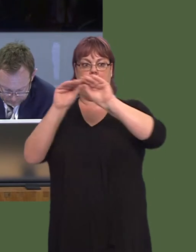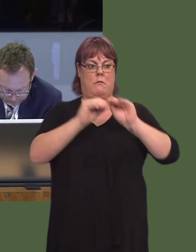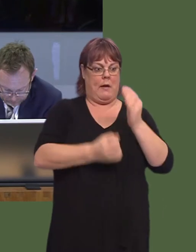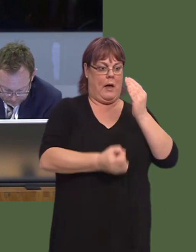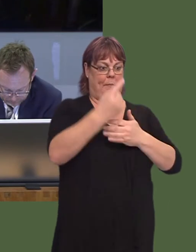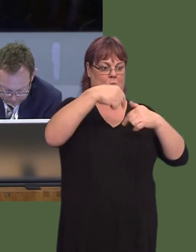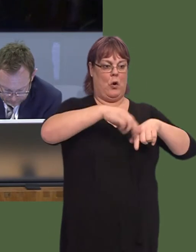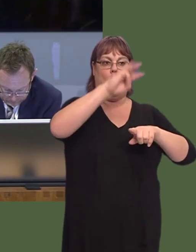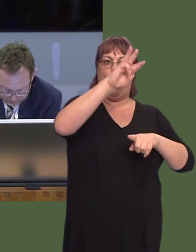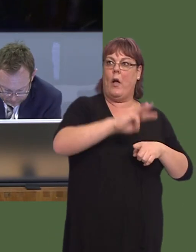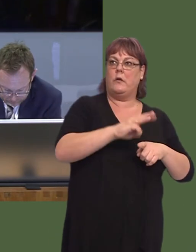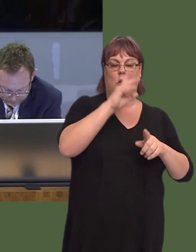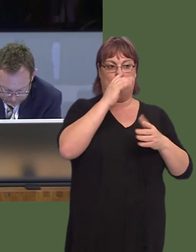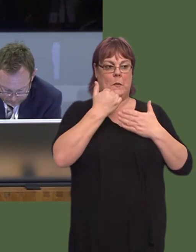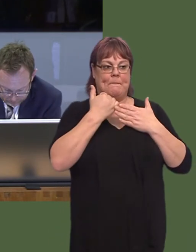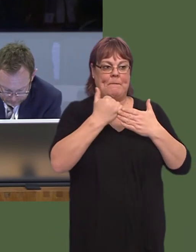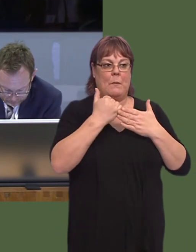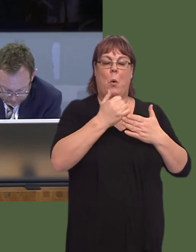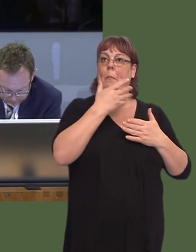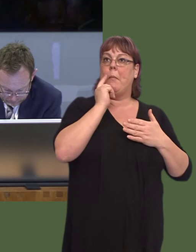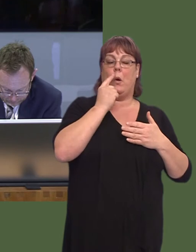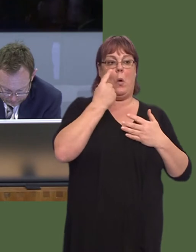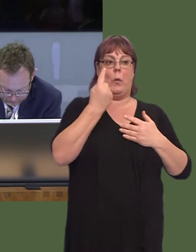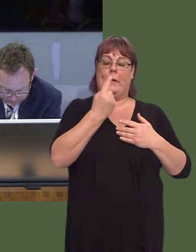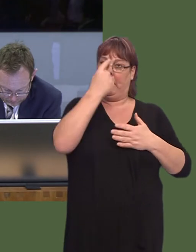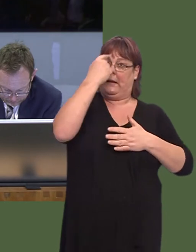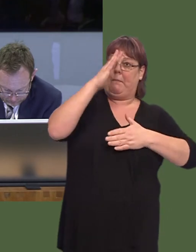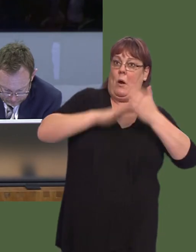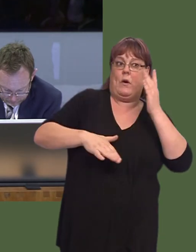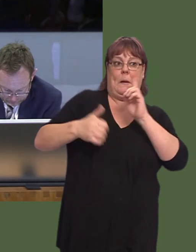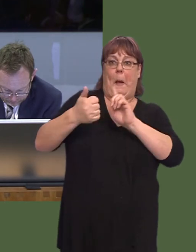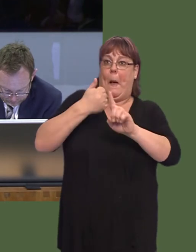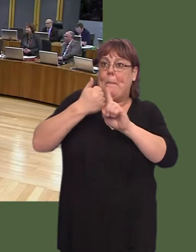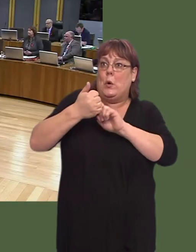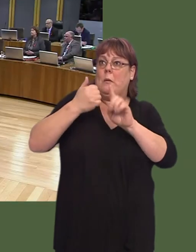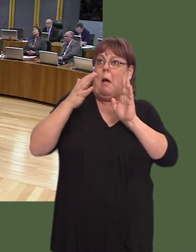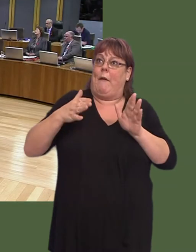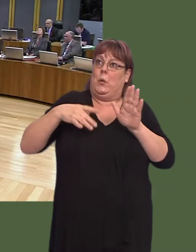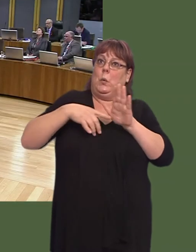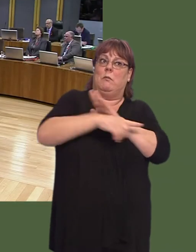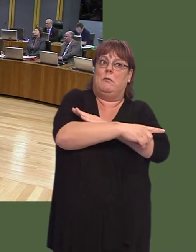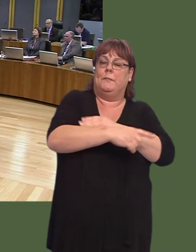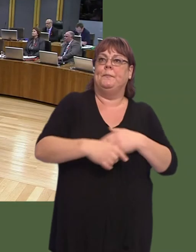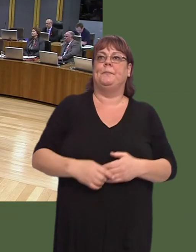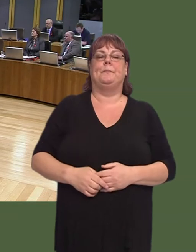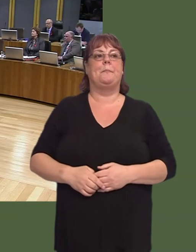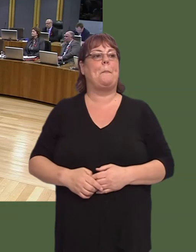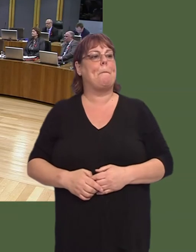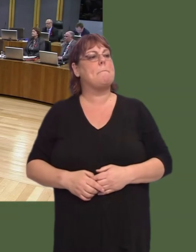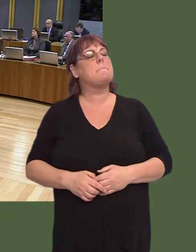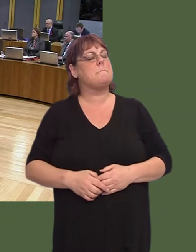help somebody who is suffering and had to leave their home because of domestic abuse?